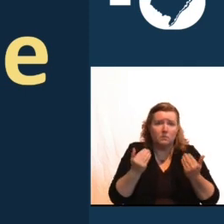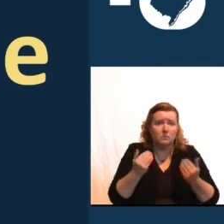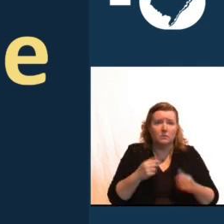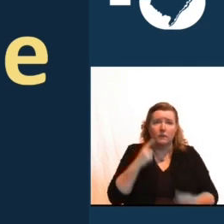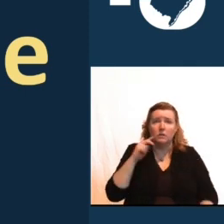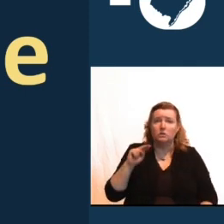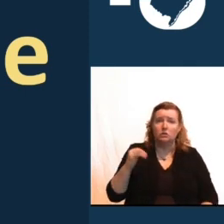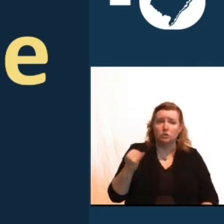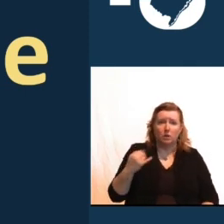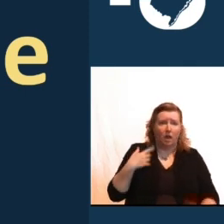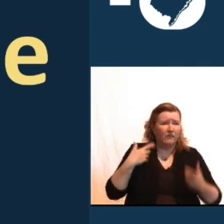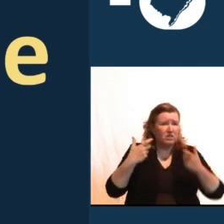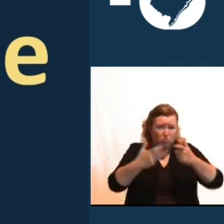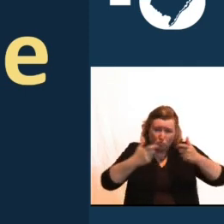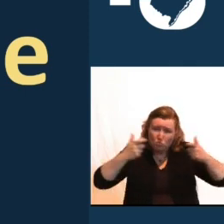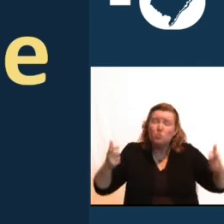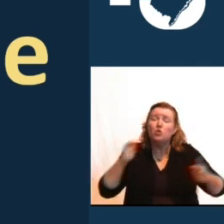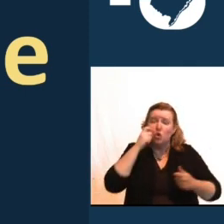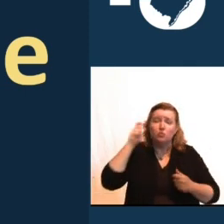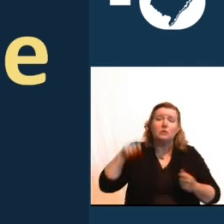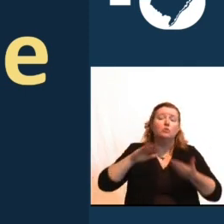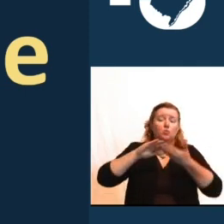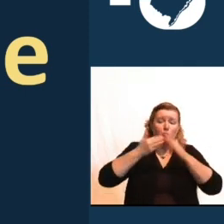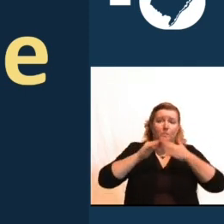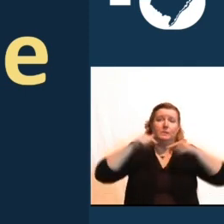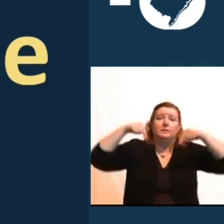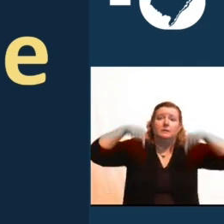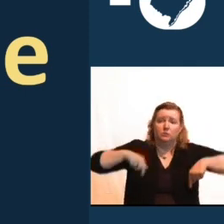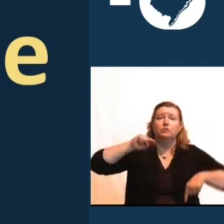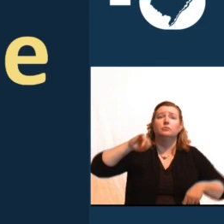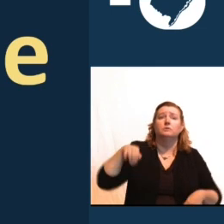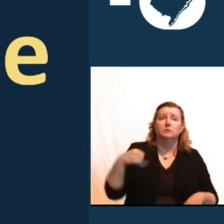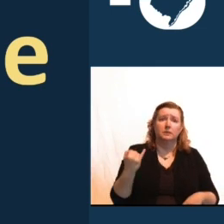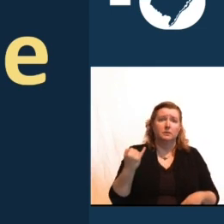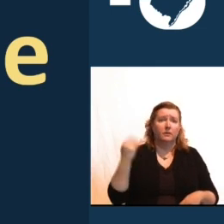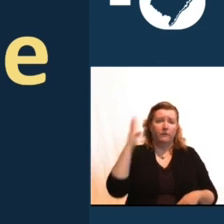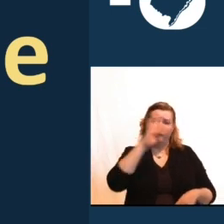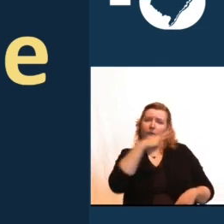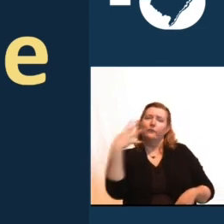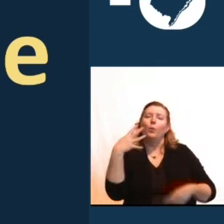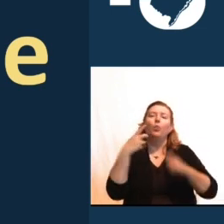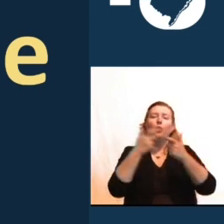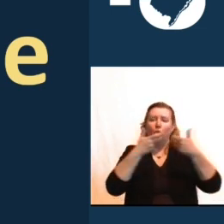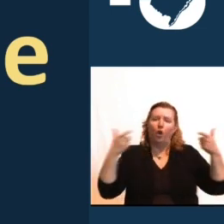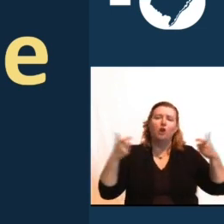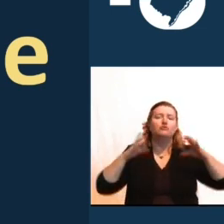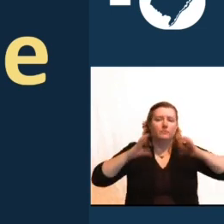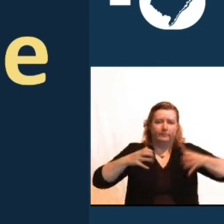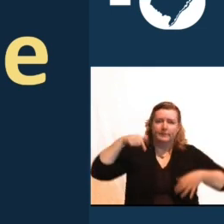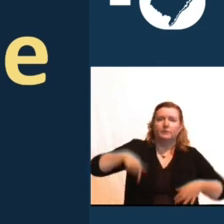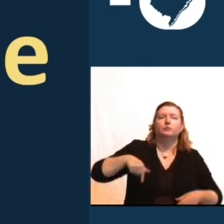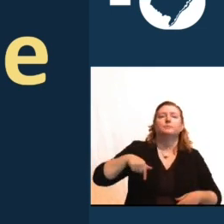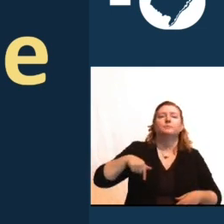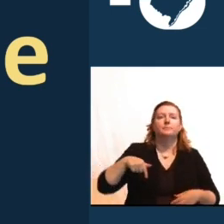largest behind California, New York, and Pennsylvania. The